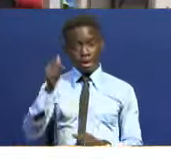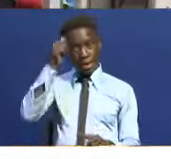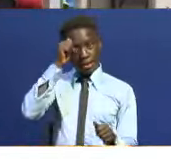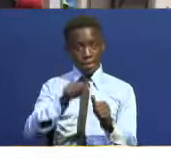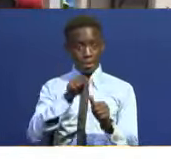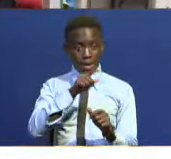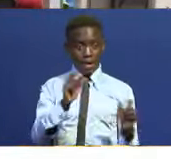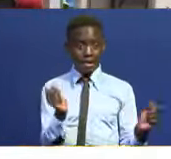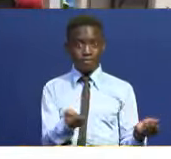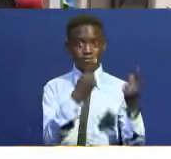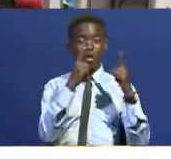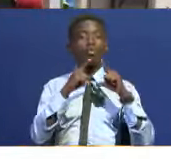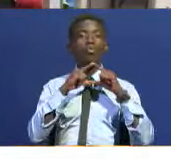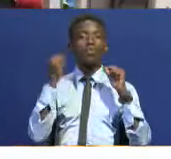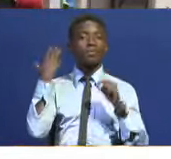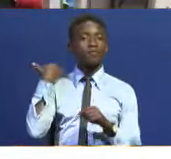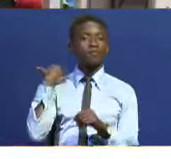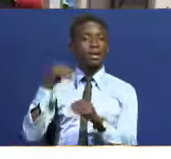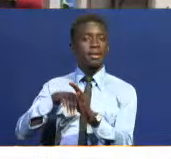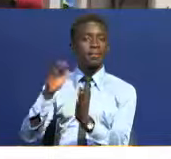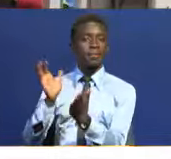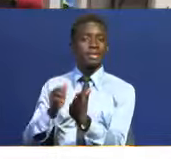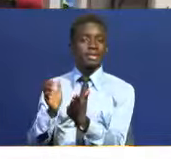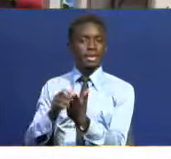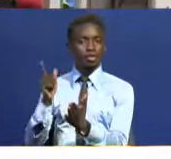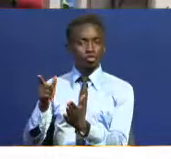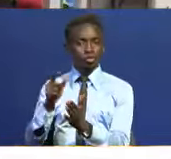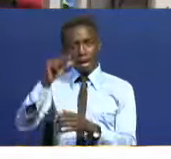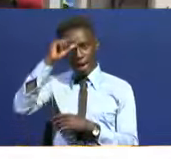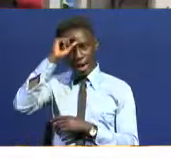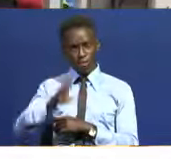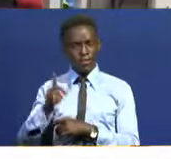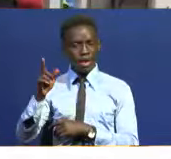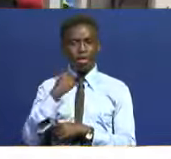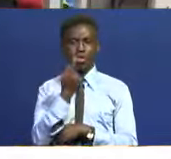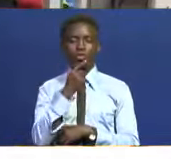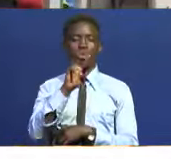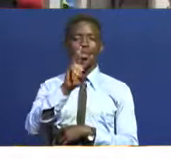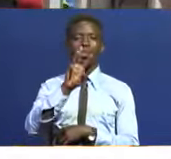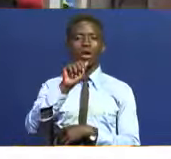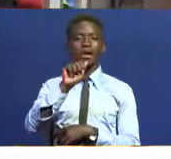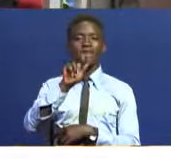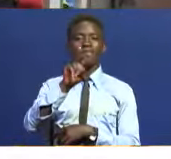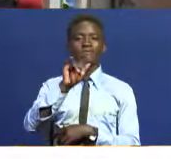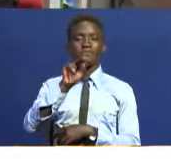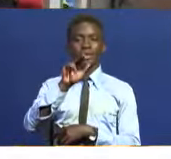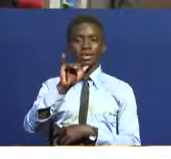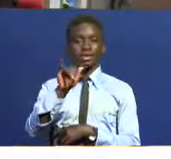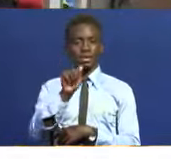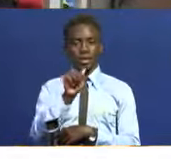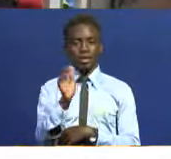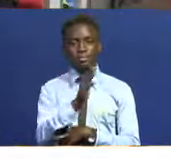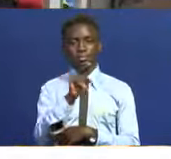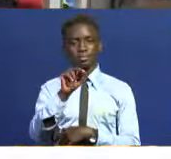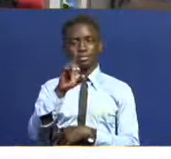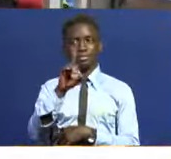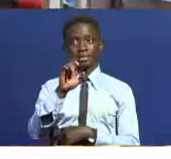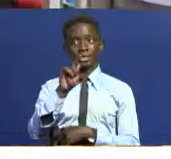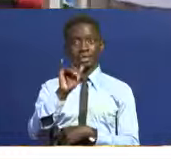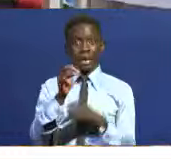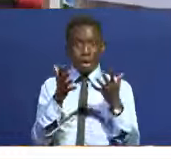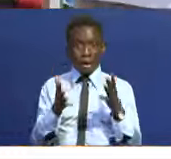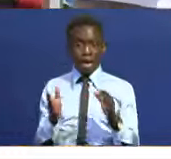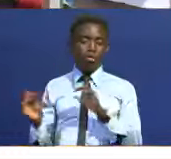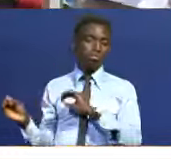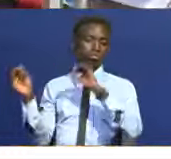in Machakos County, hosted by none other than the Governor, that is Wavinya Ndeti. And currently, it is the turn of Kirinyaga County. This